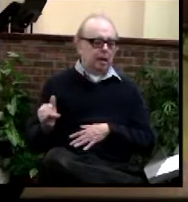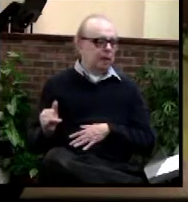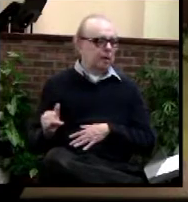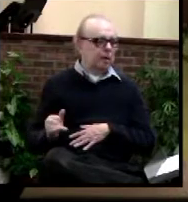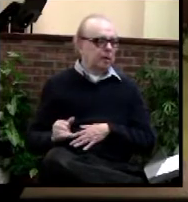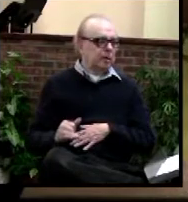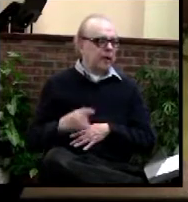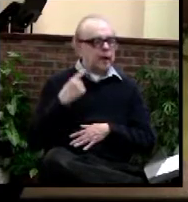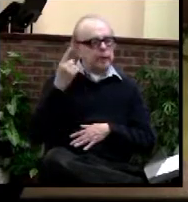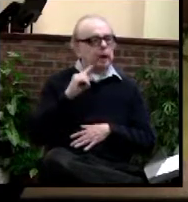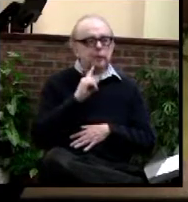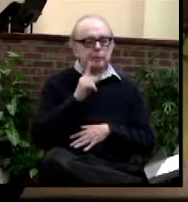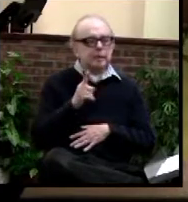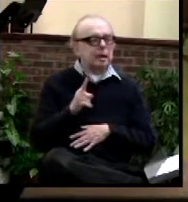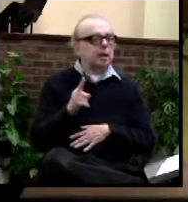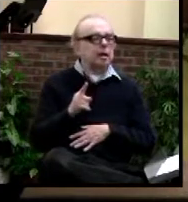unclean animal.